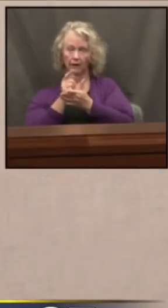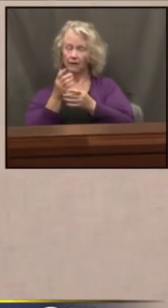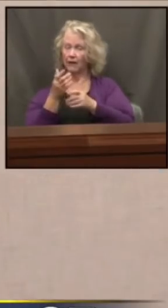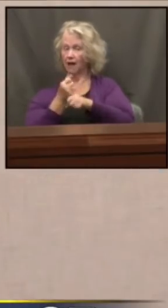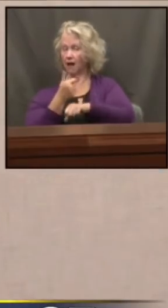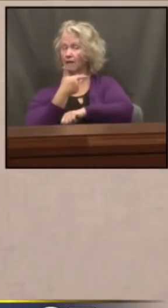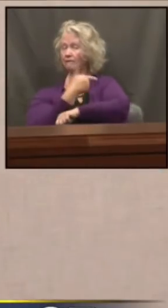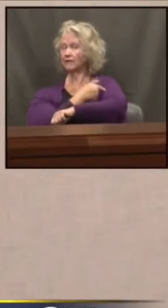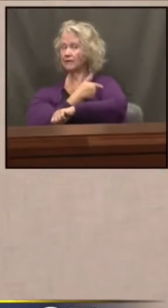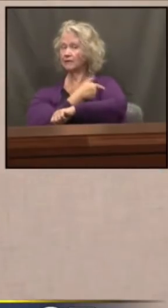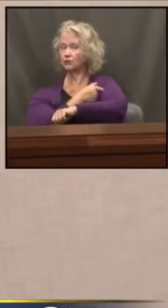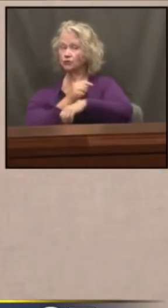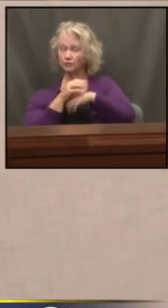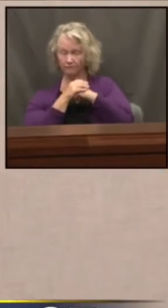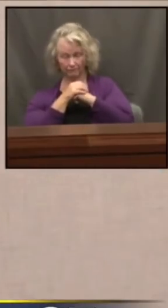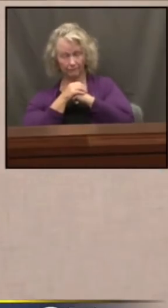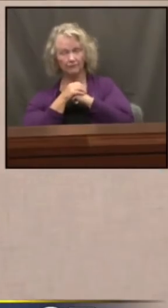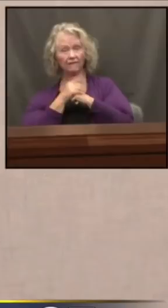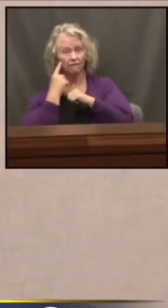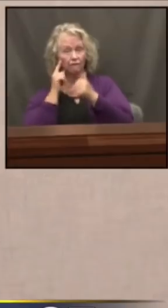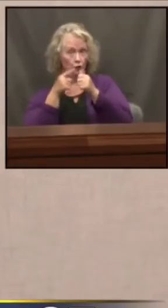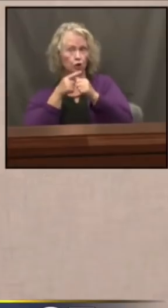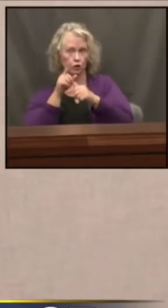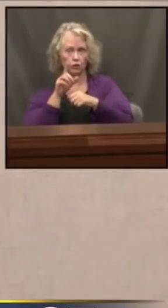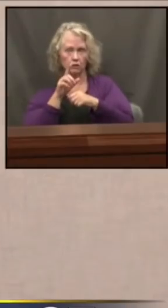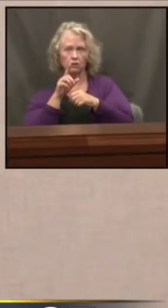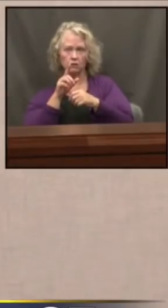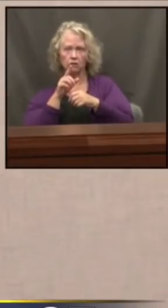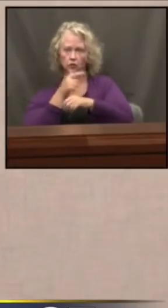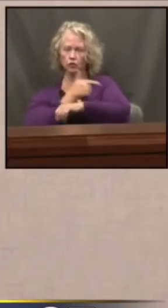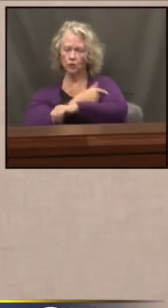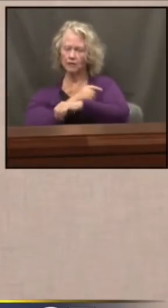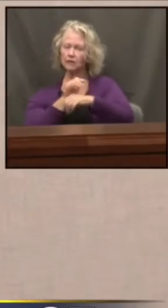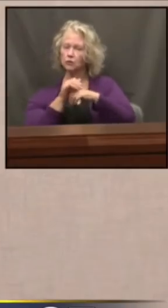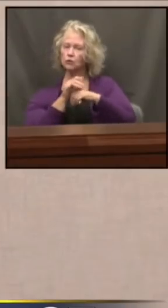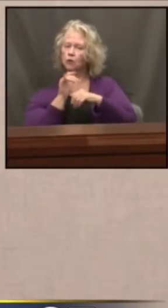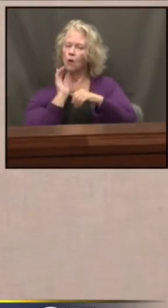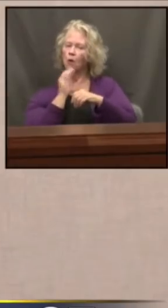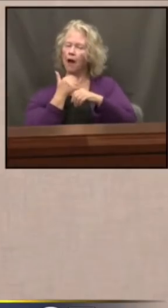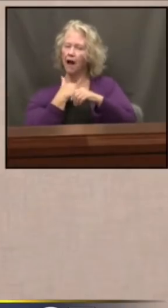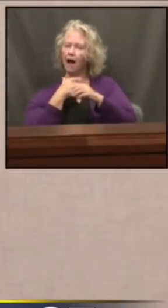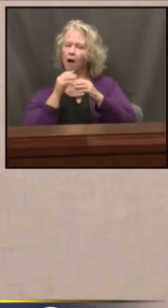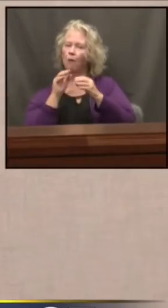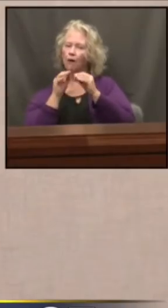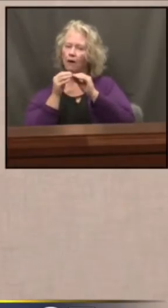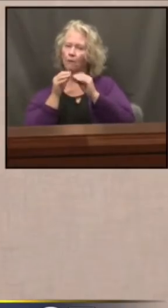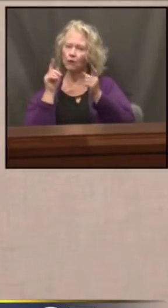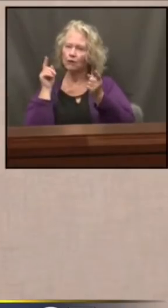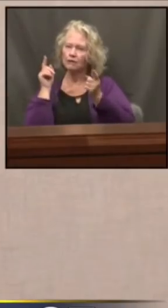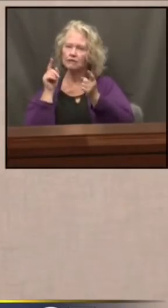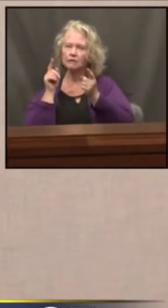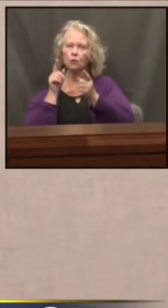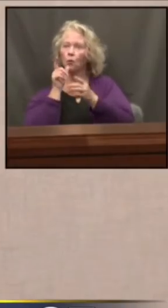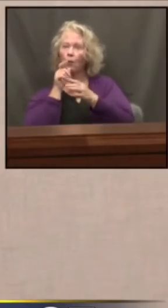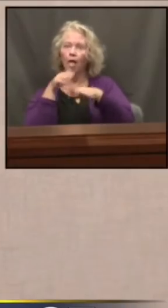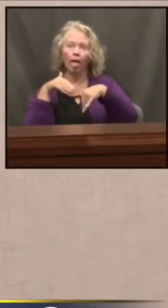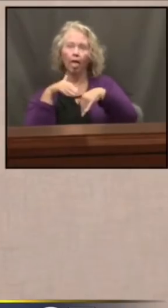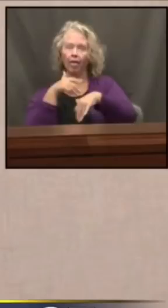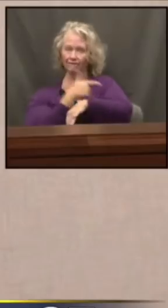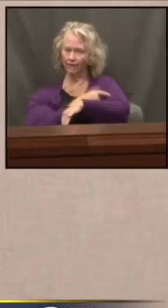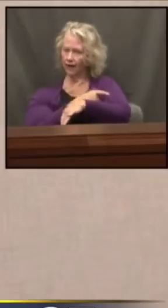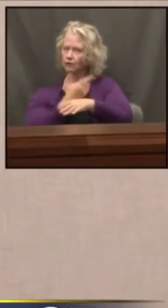vaccine. So, we're getting down to a smaller percentage of our population, thankfully, that hasn't gotten vaccinated yet. We're still